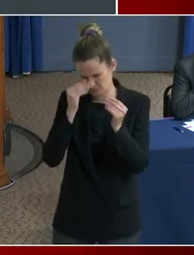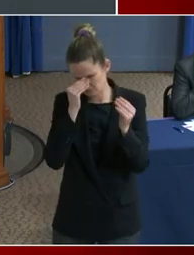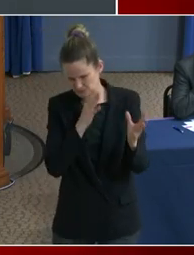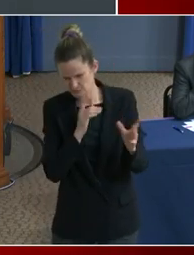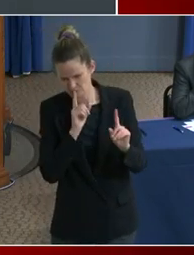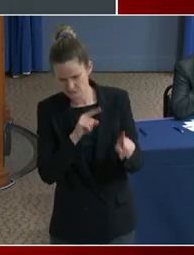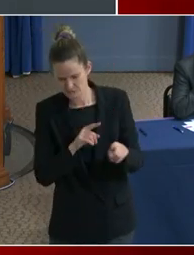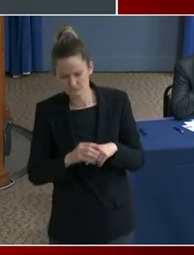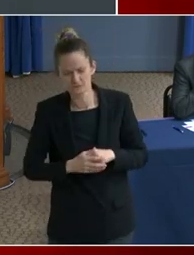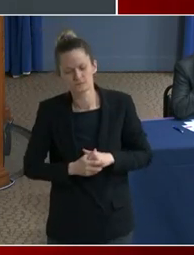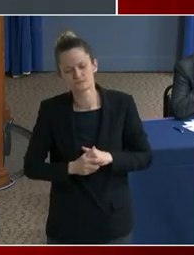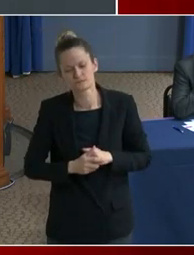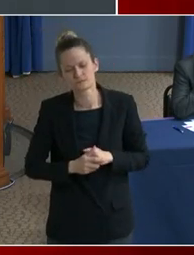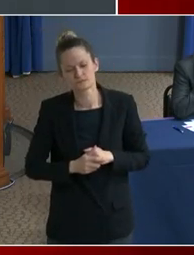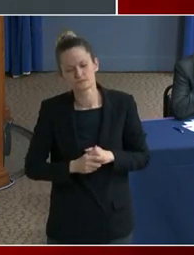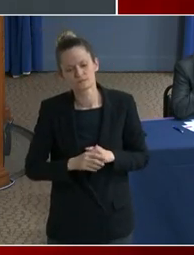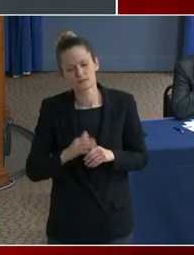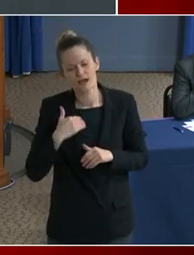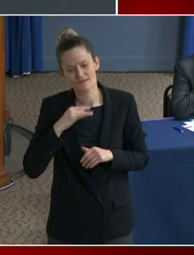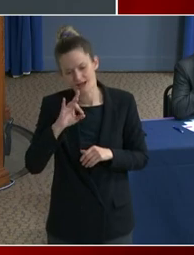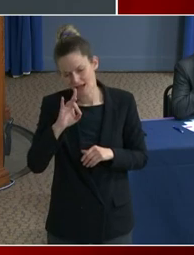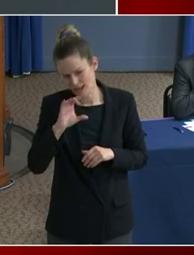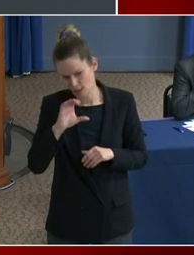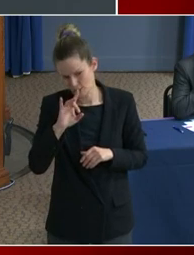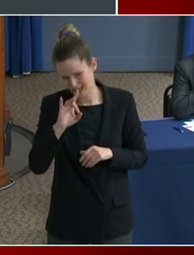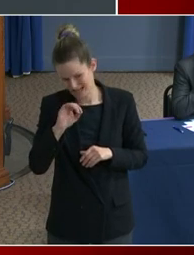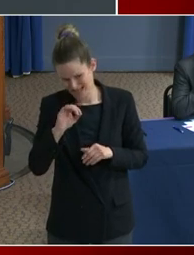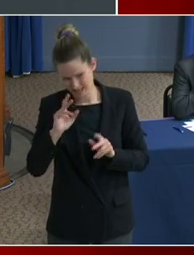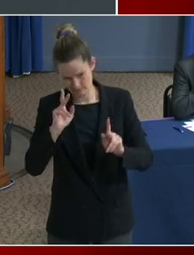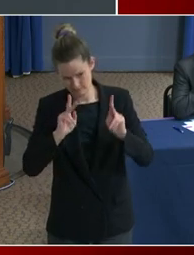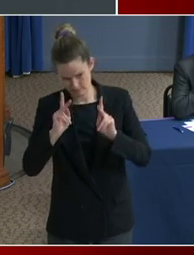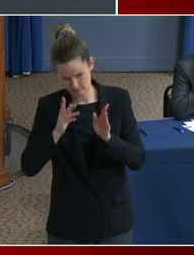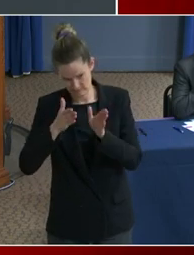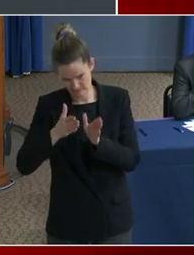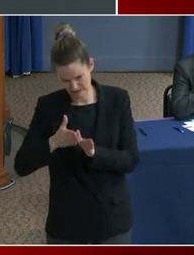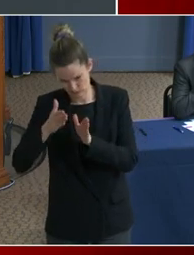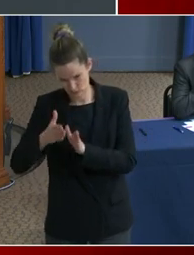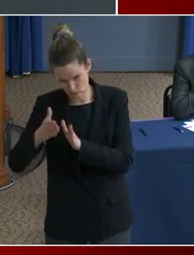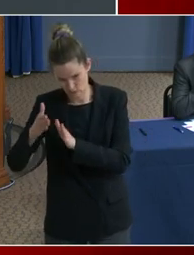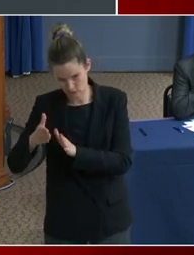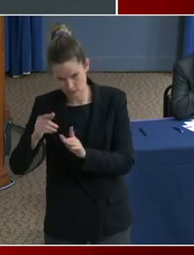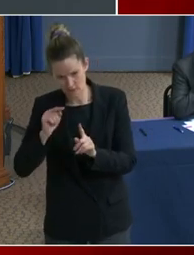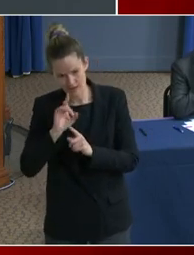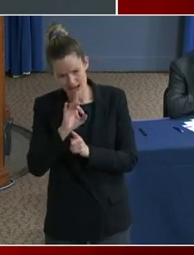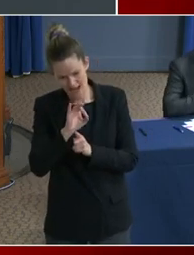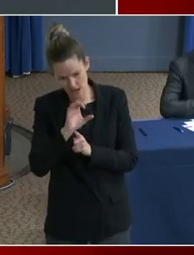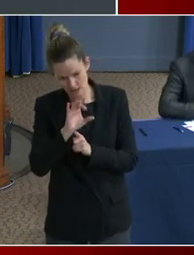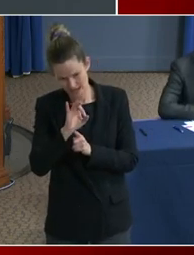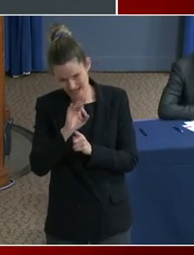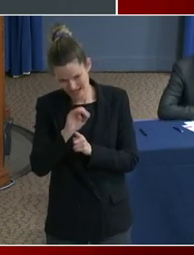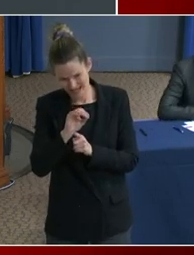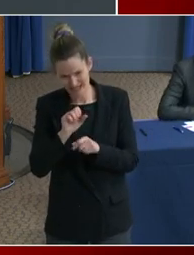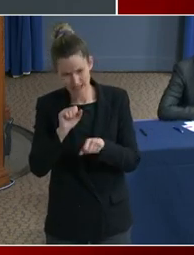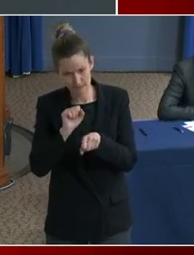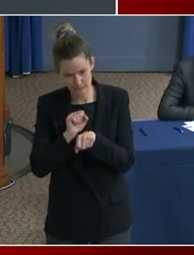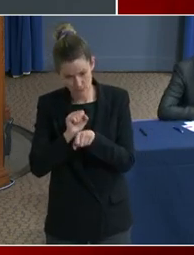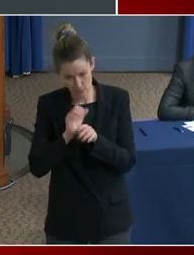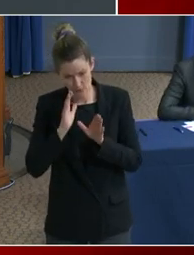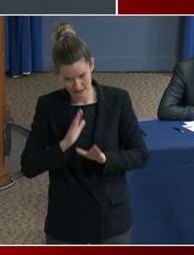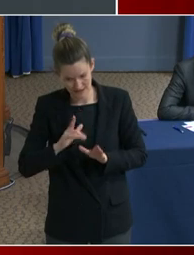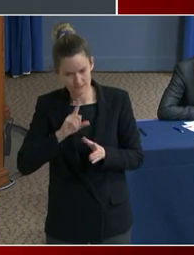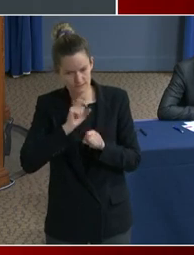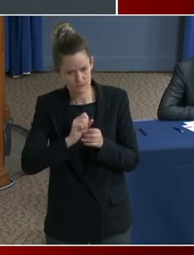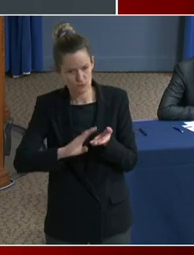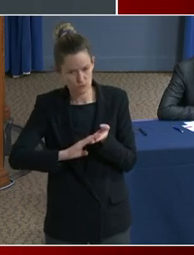880 individuals who are in some form of the disciplinary process related to the mandate. Most of those pertain to the